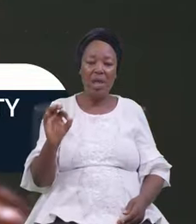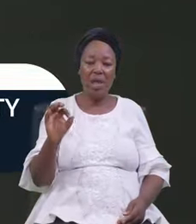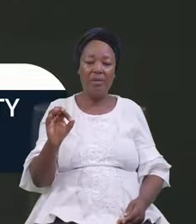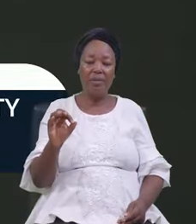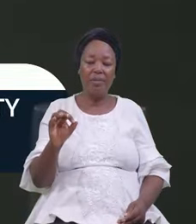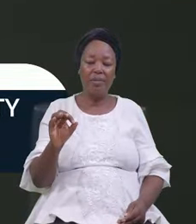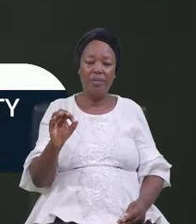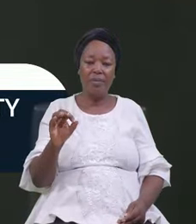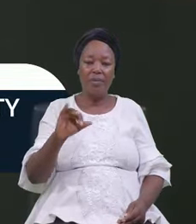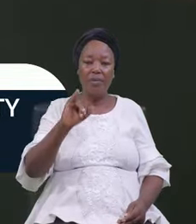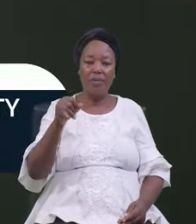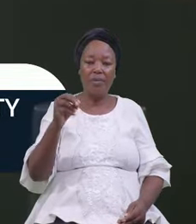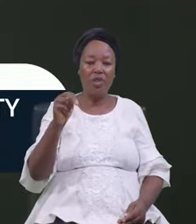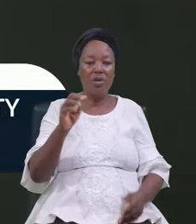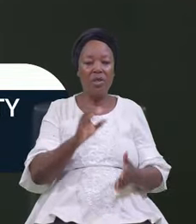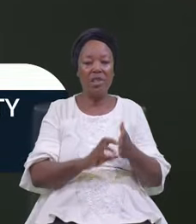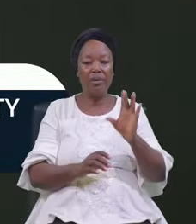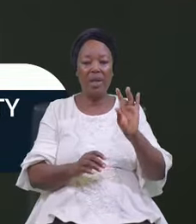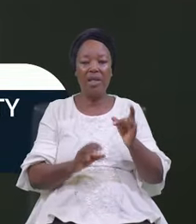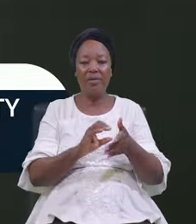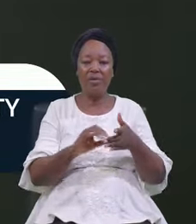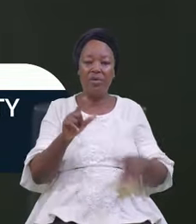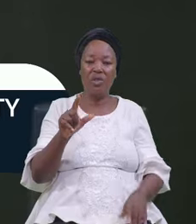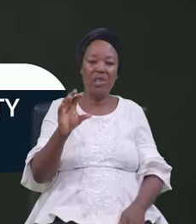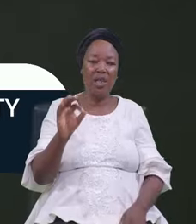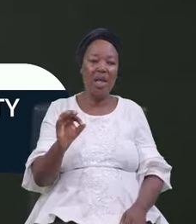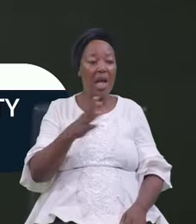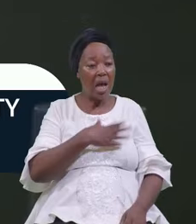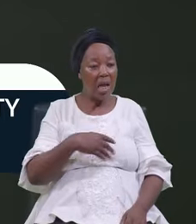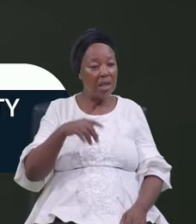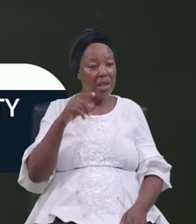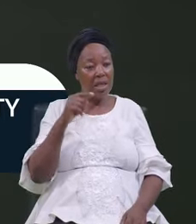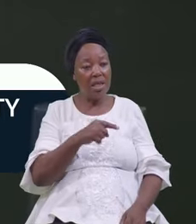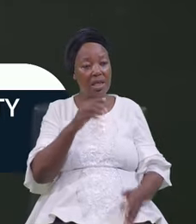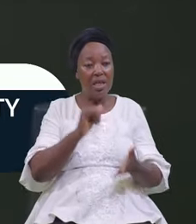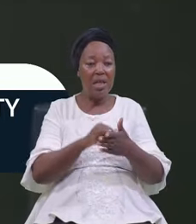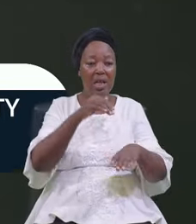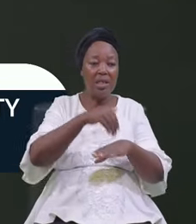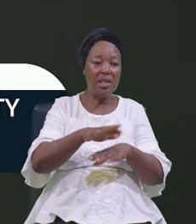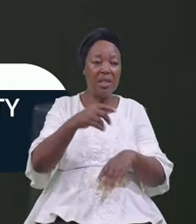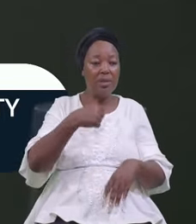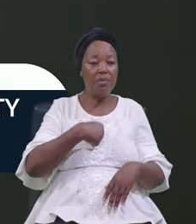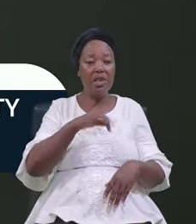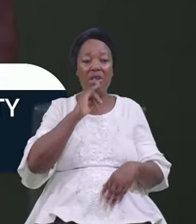chapter 8. Verse 29, and he that sent me is with me. That